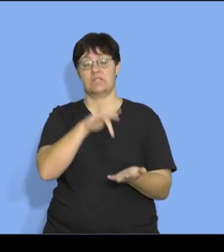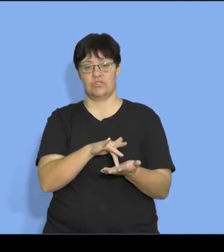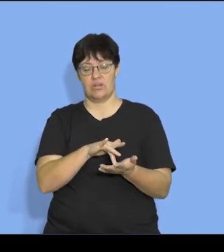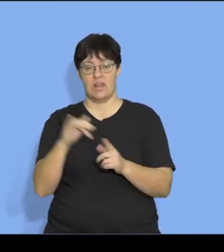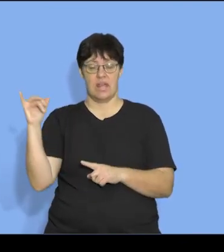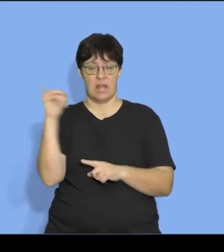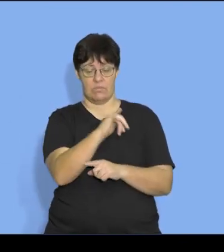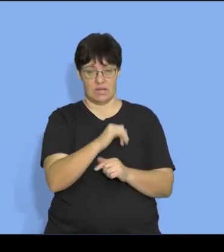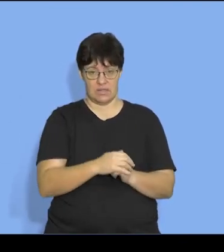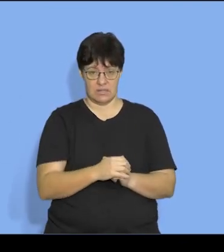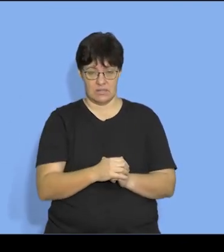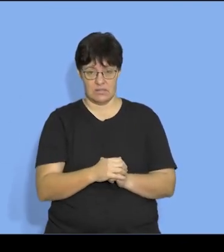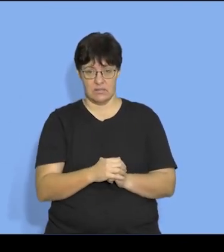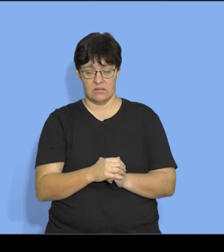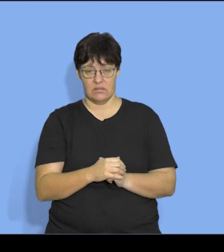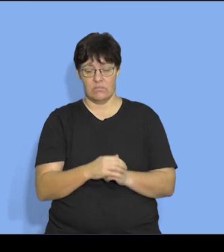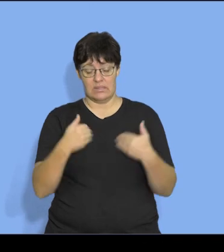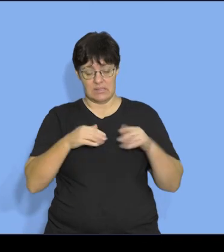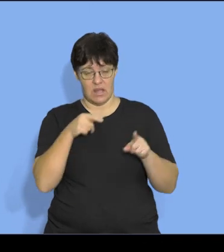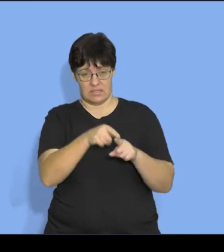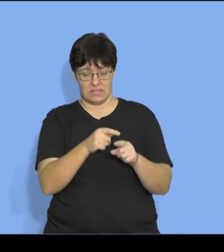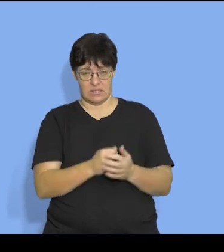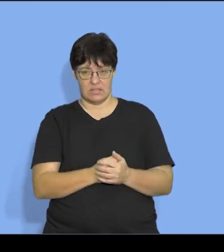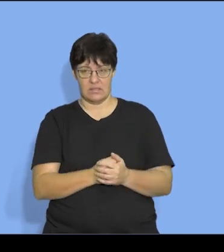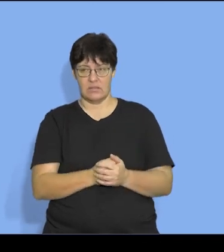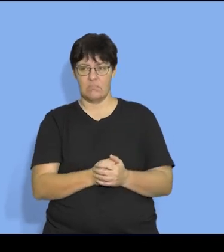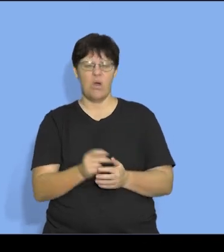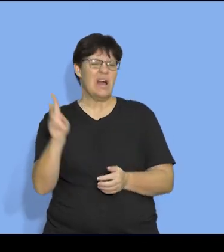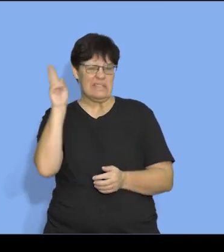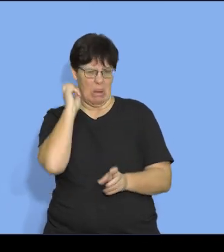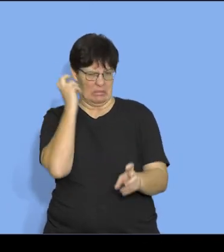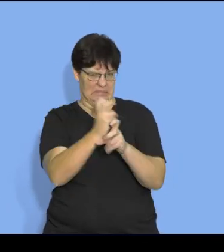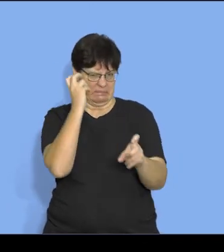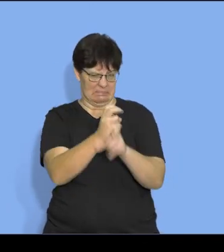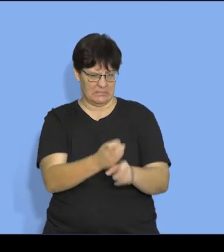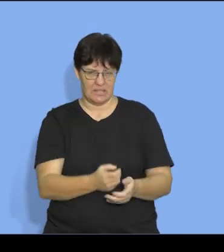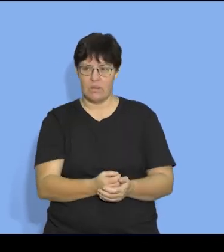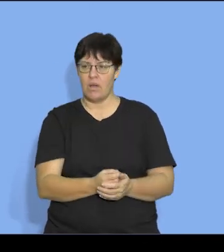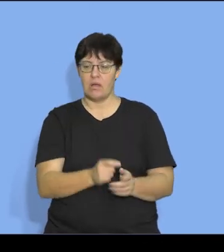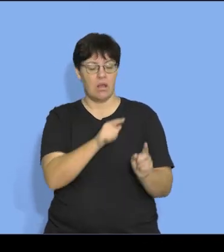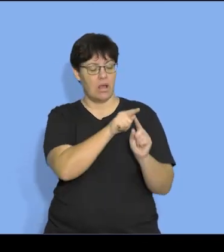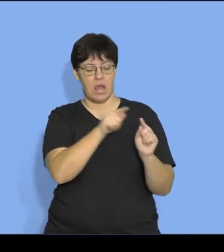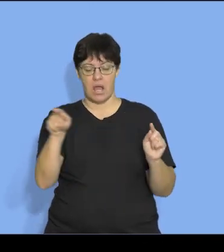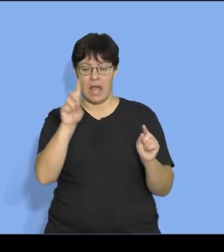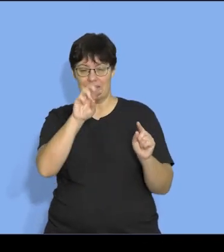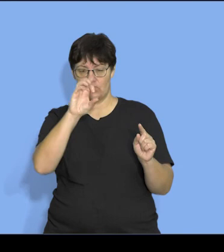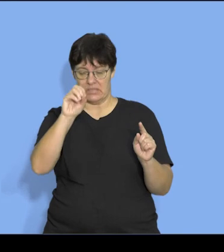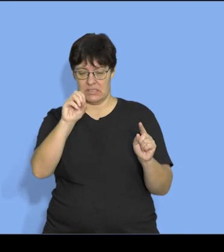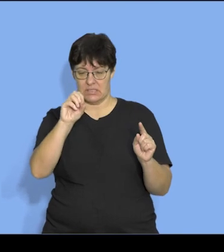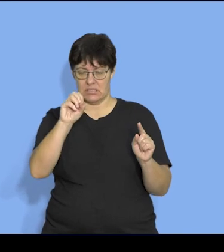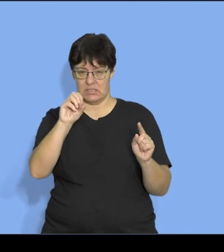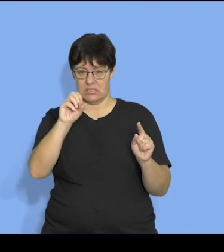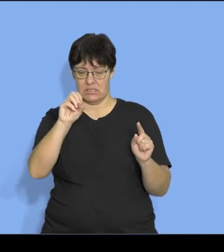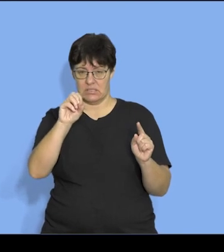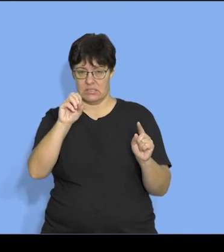of the aeroplane with respect to the starting point? And it sounds more difficult than it is, because the plane went 100 kilometers